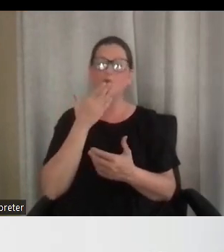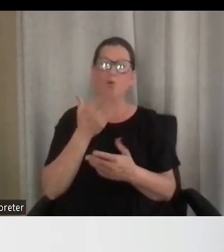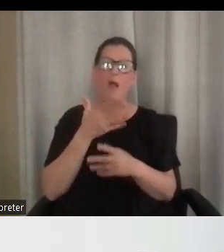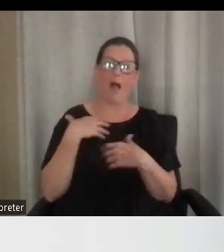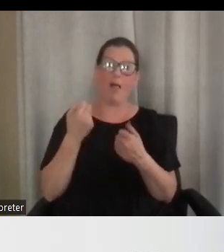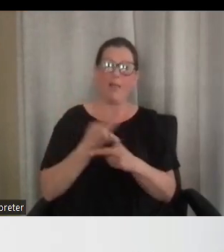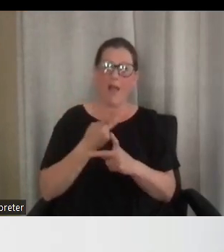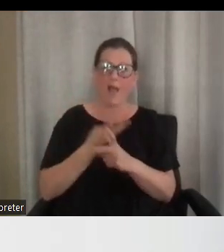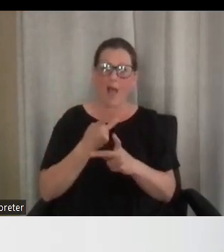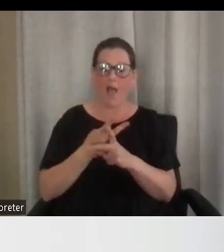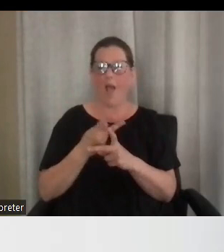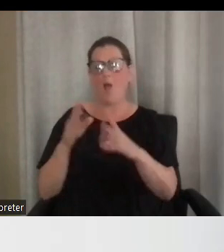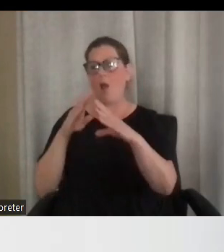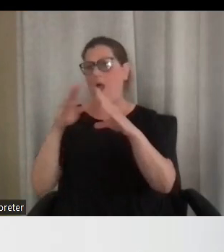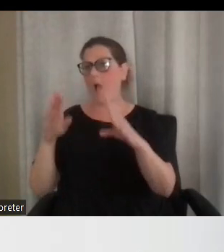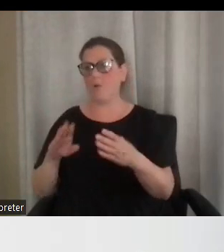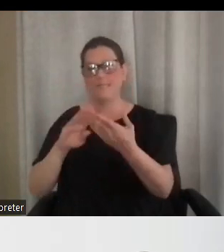poor housing and neighborhood